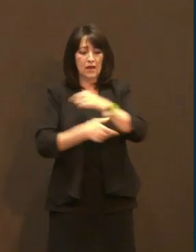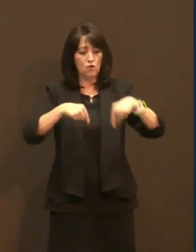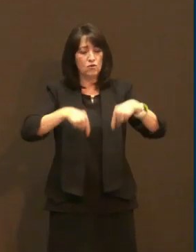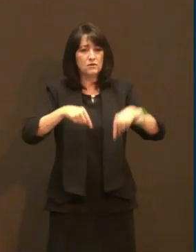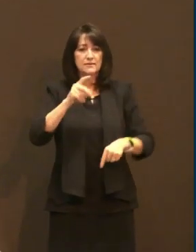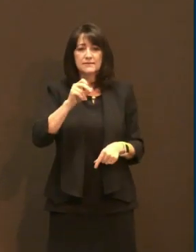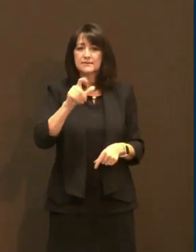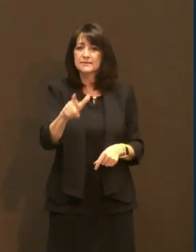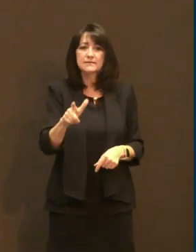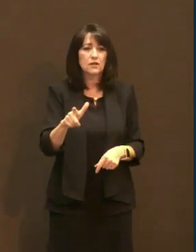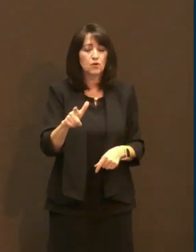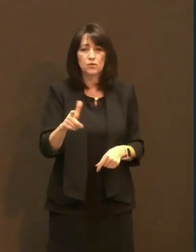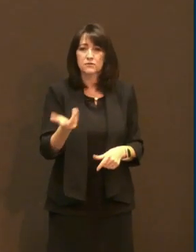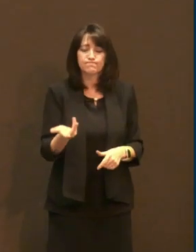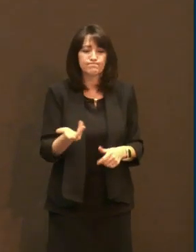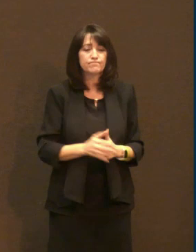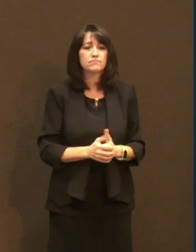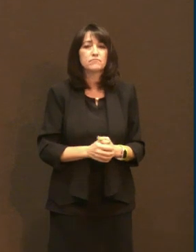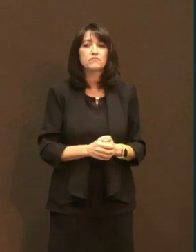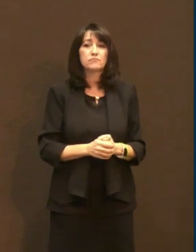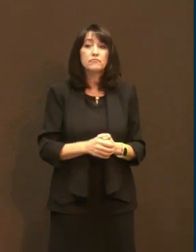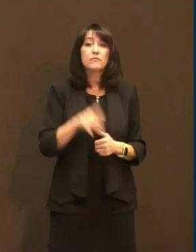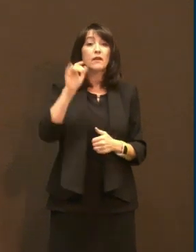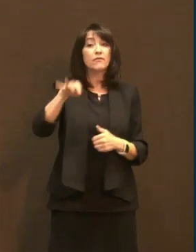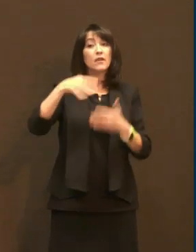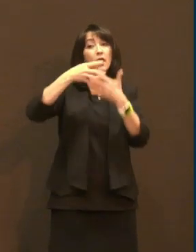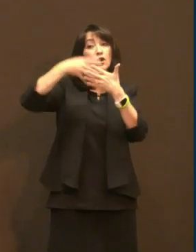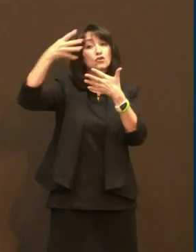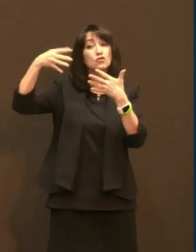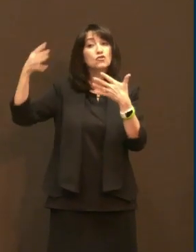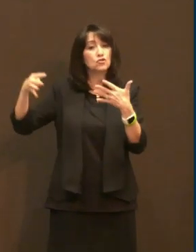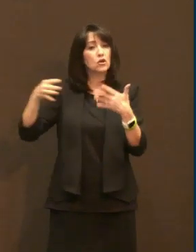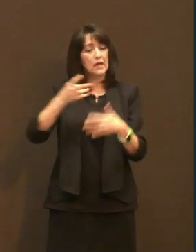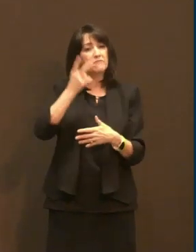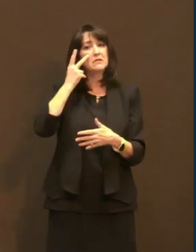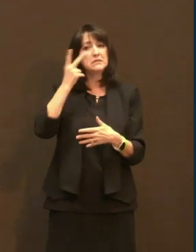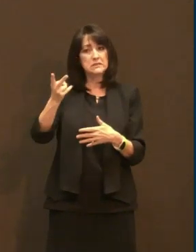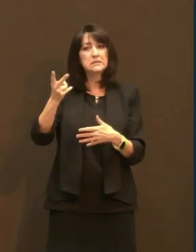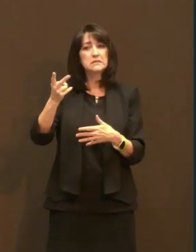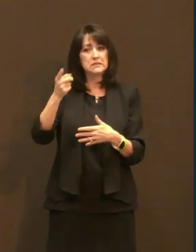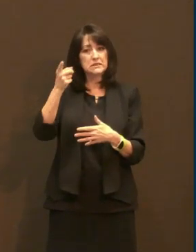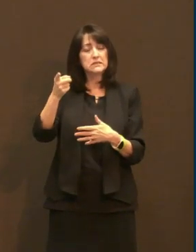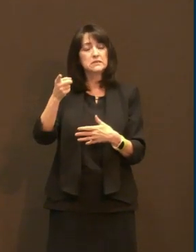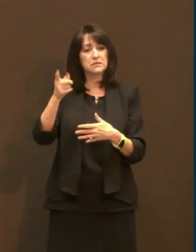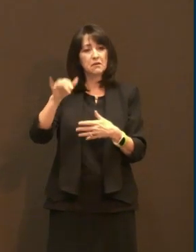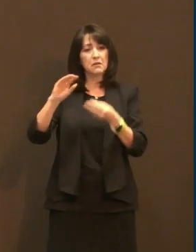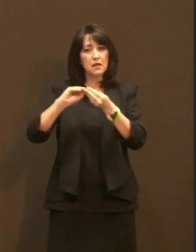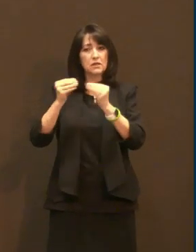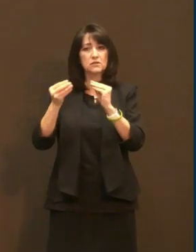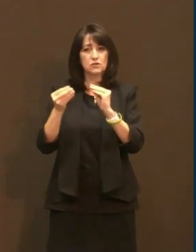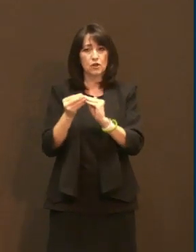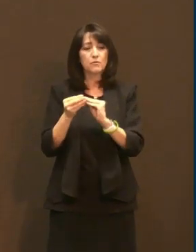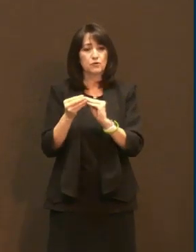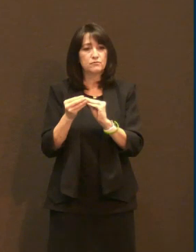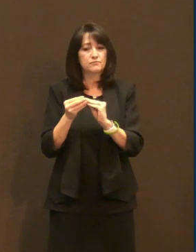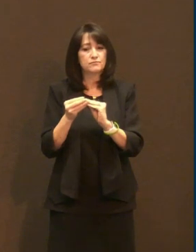Again, we continue to do a good job, and I think there is something inherent in the virus that